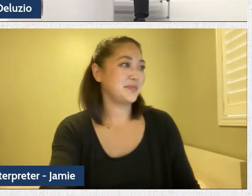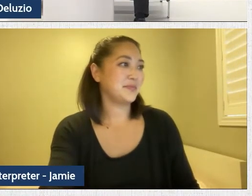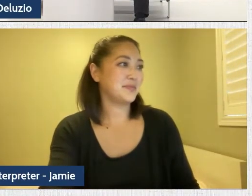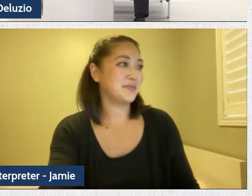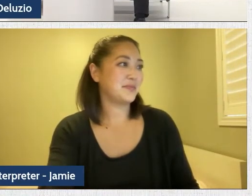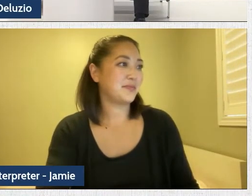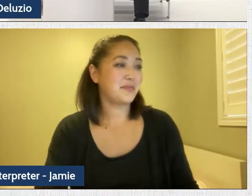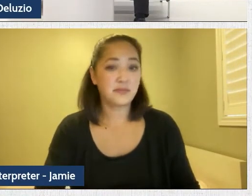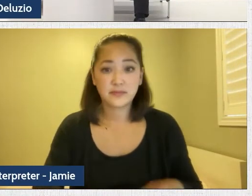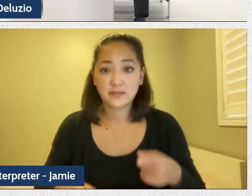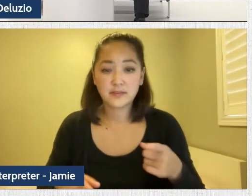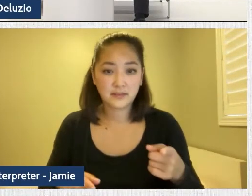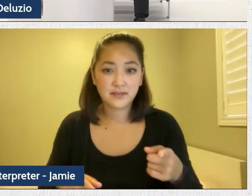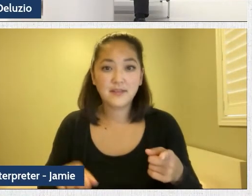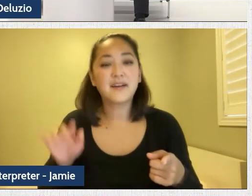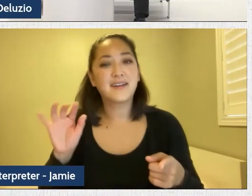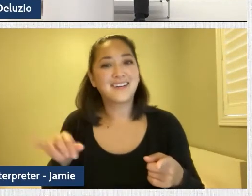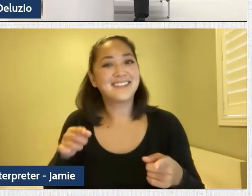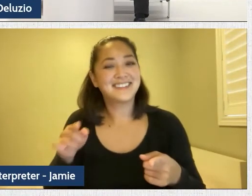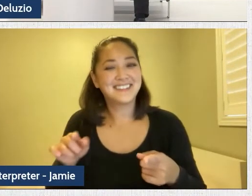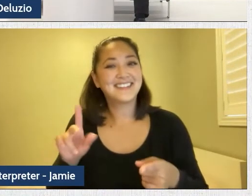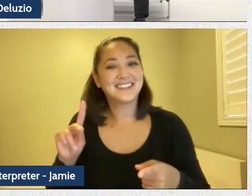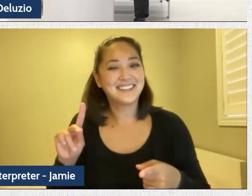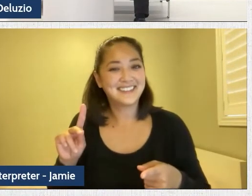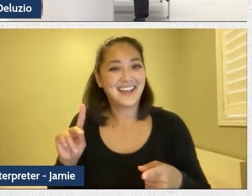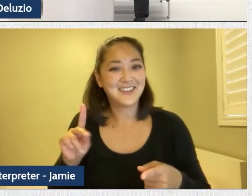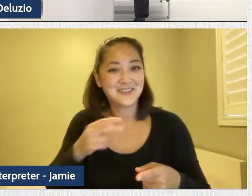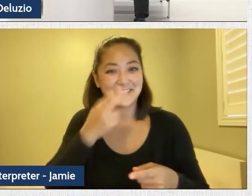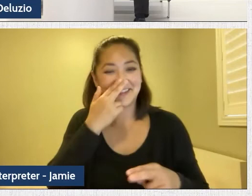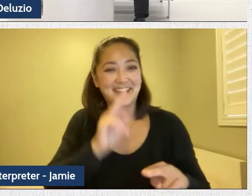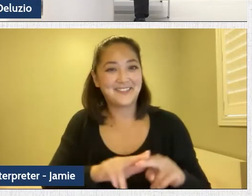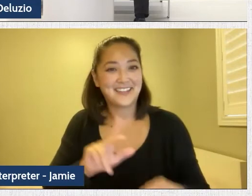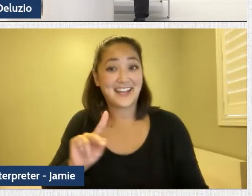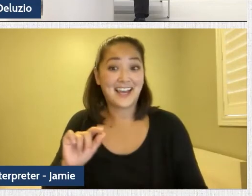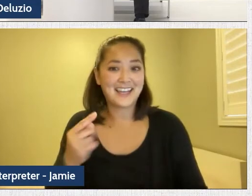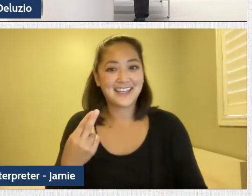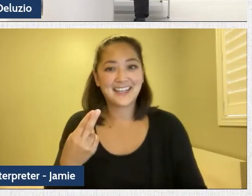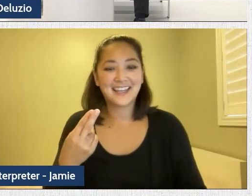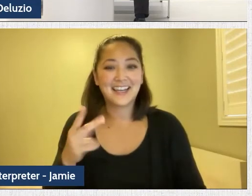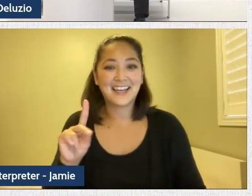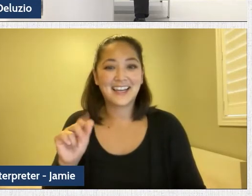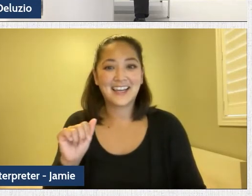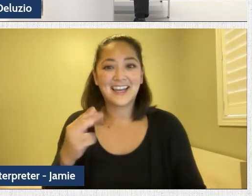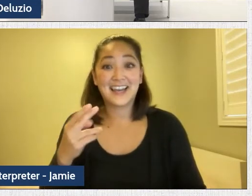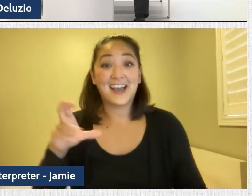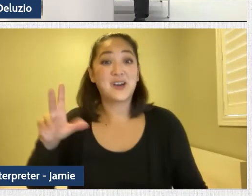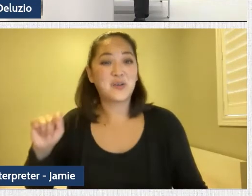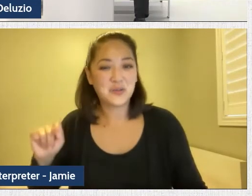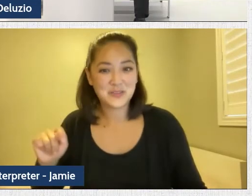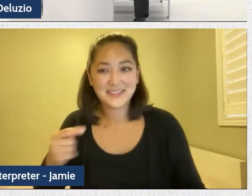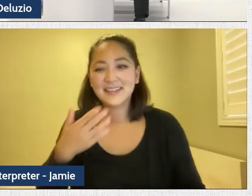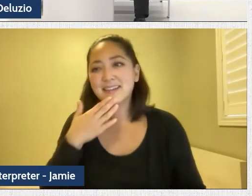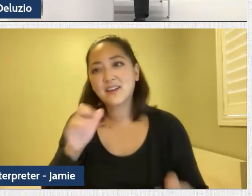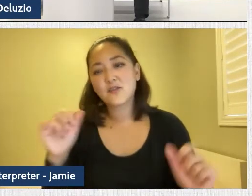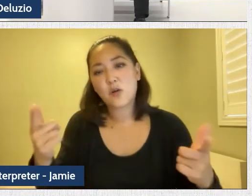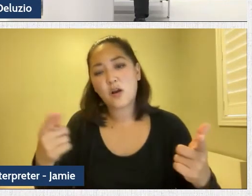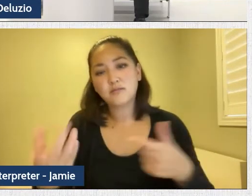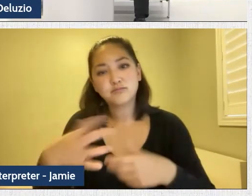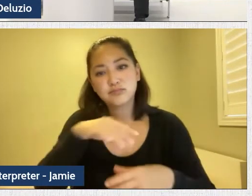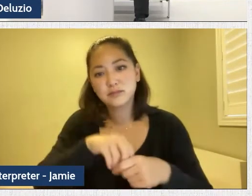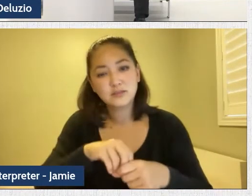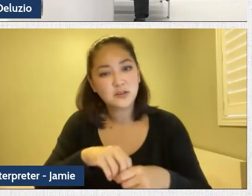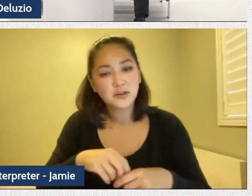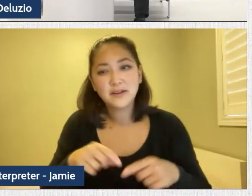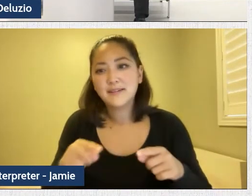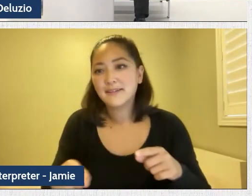Oh, yeah, this was a Kahoot. Yeah. So it's great to read all your comments in the chat, and thank you all for participating